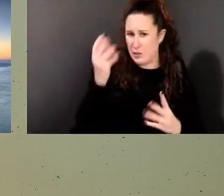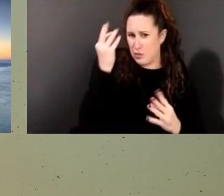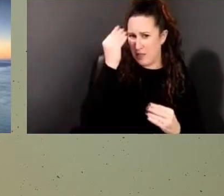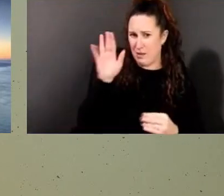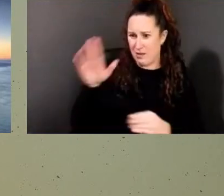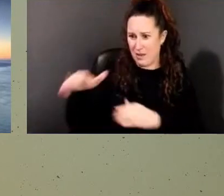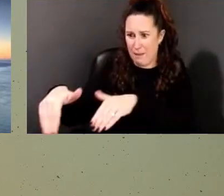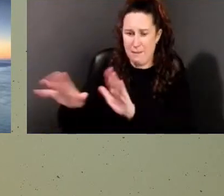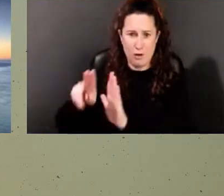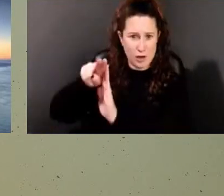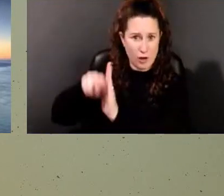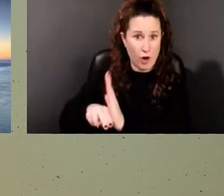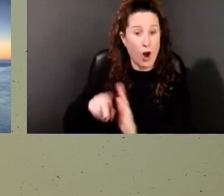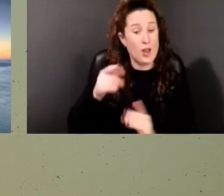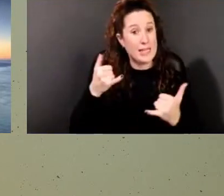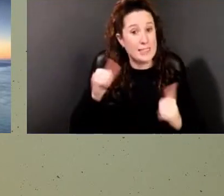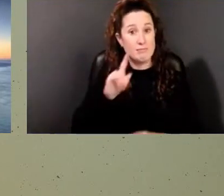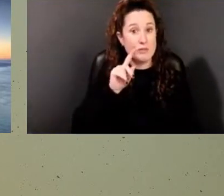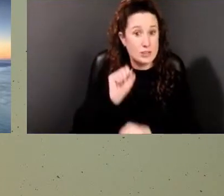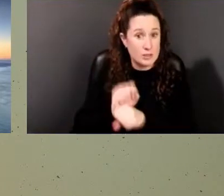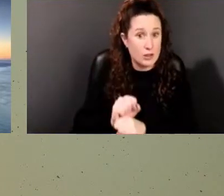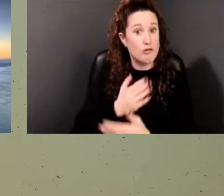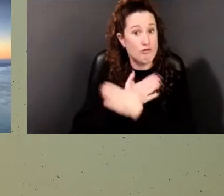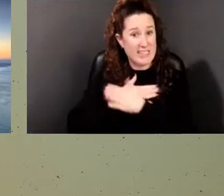peace? There's so much to learn